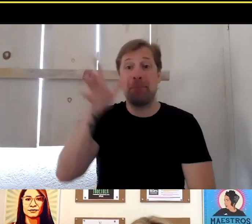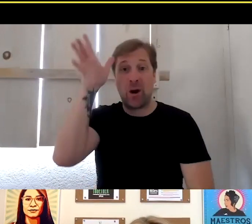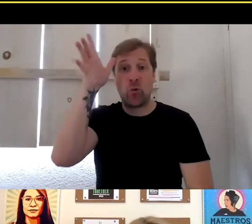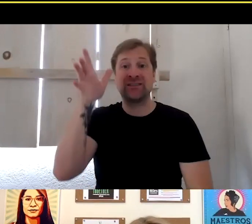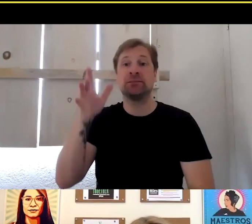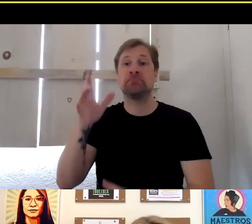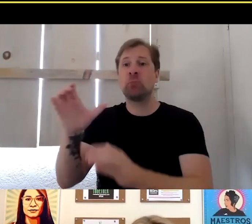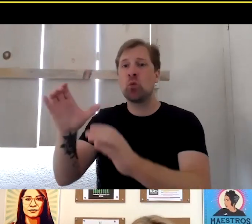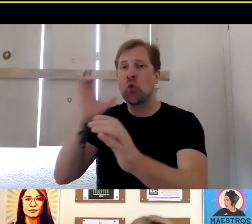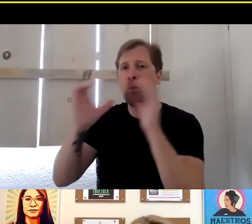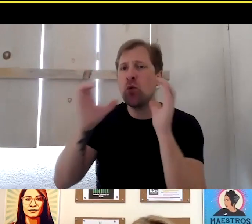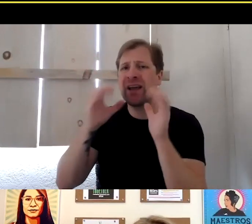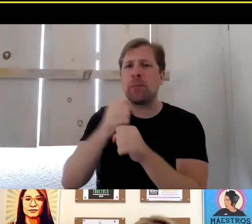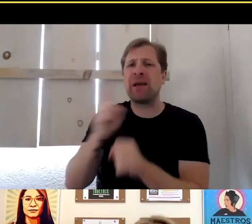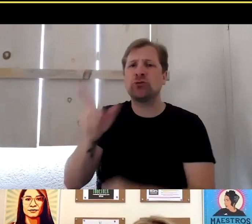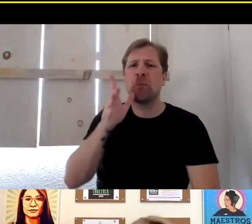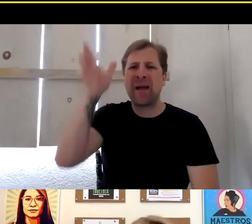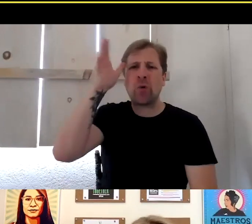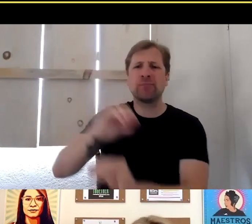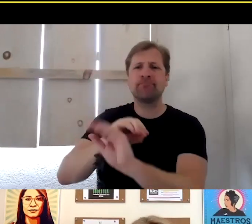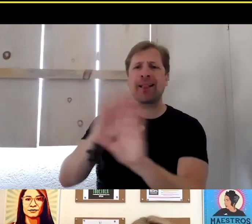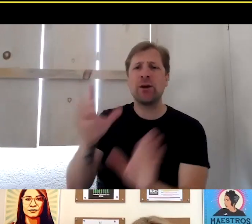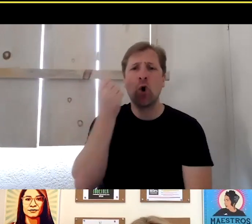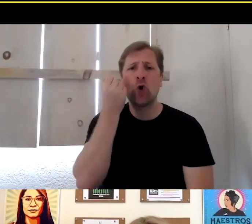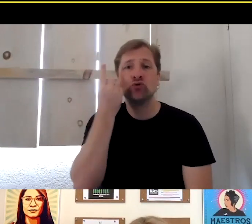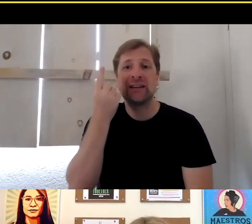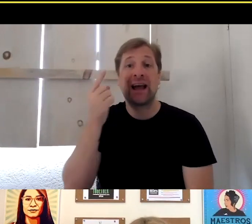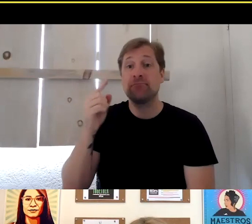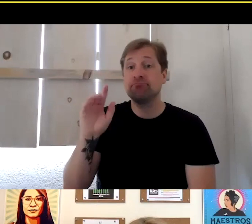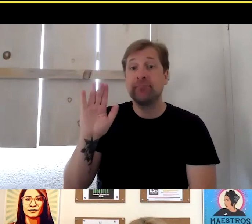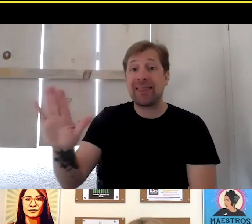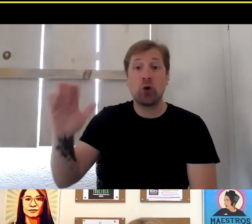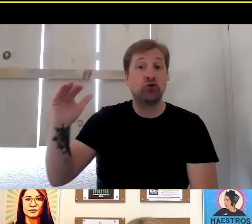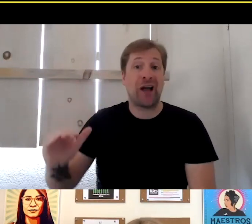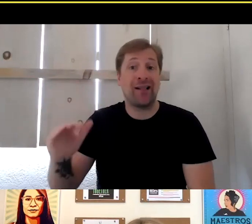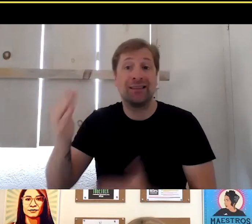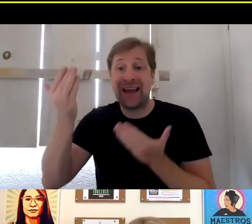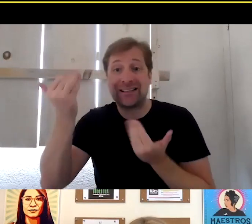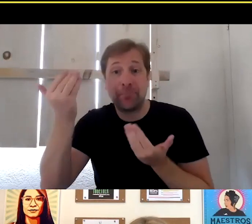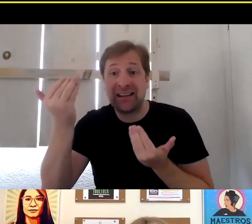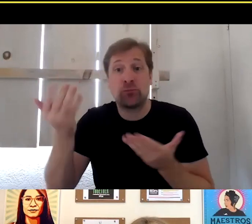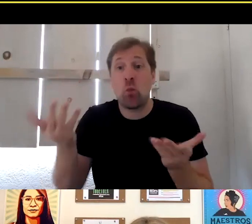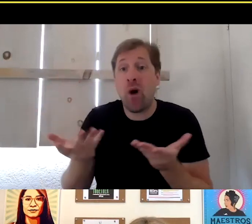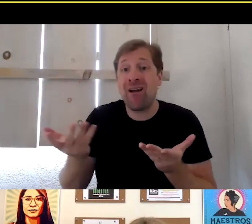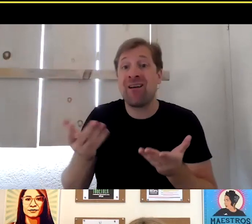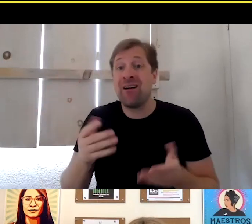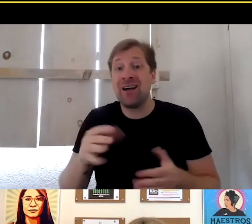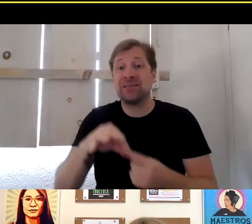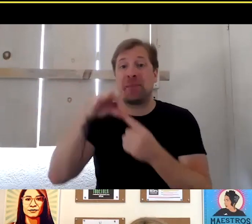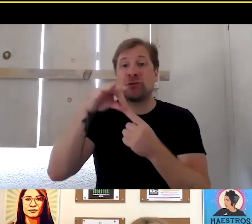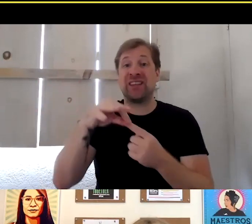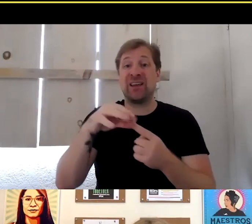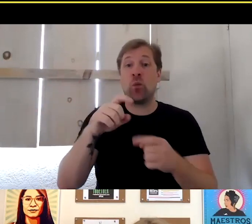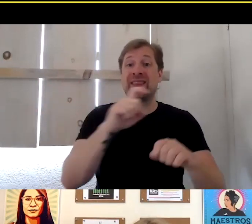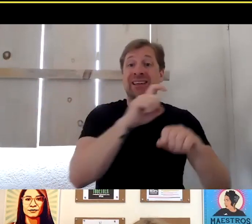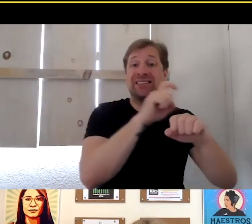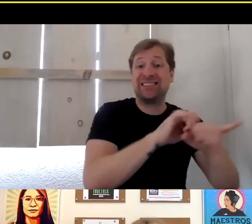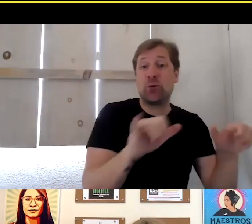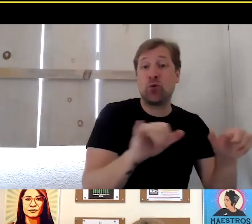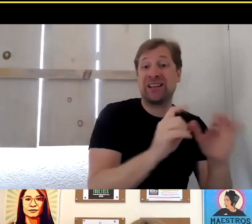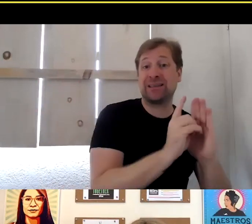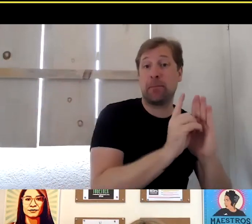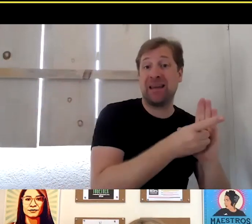sure that parents really understand what is expected of their child, especially when it comes to synchronous minutes